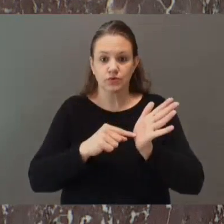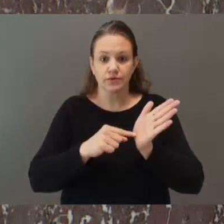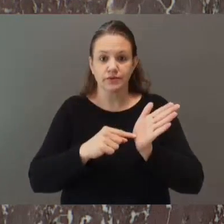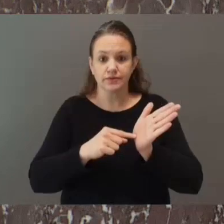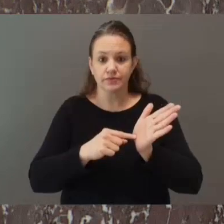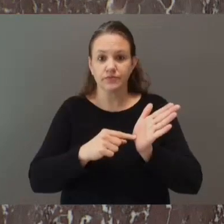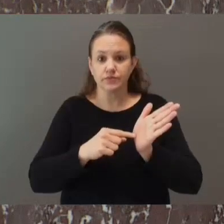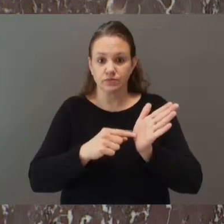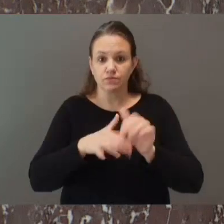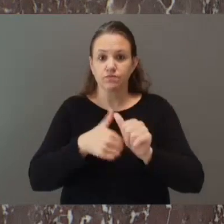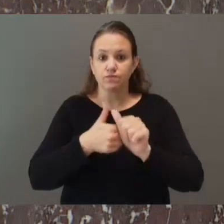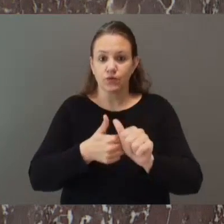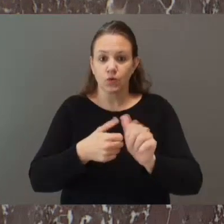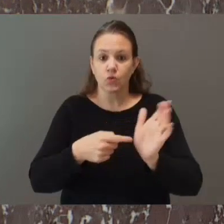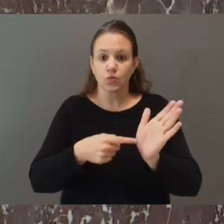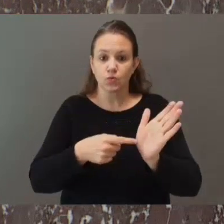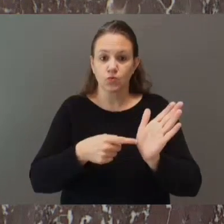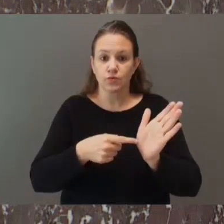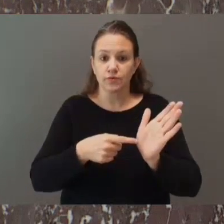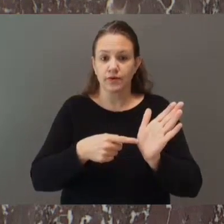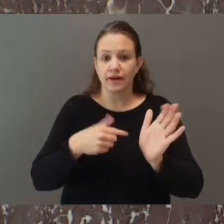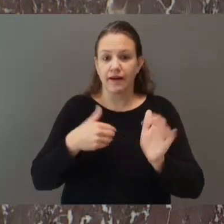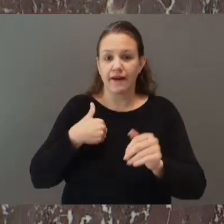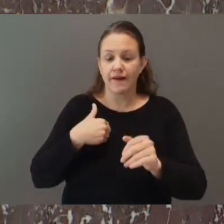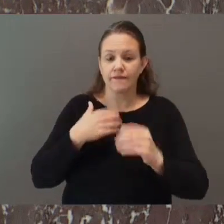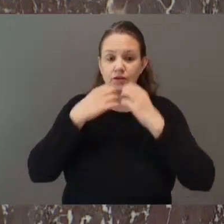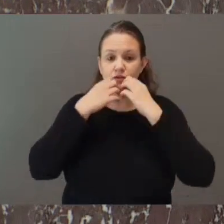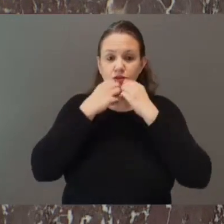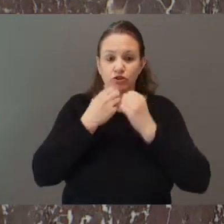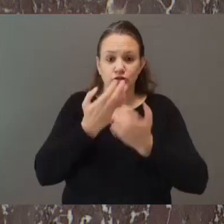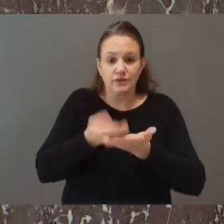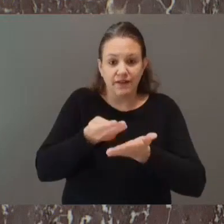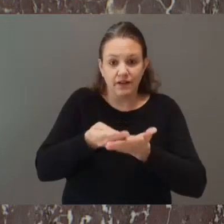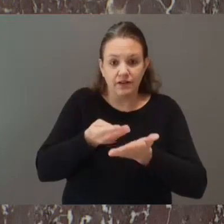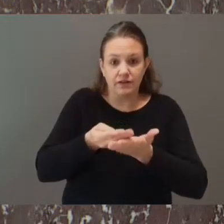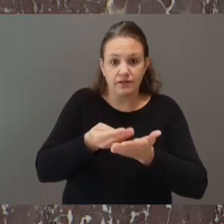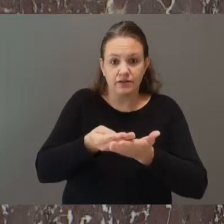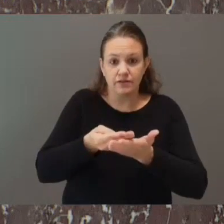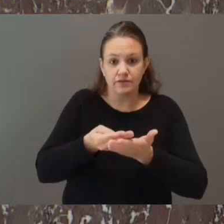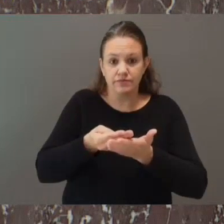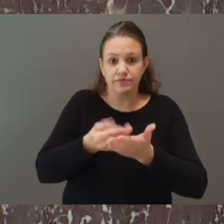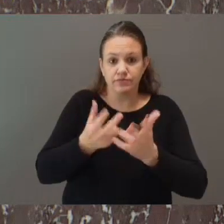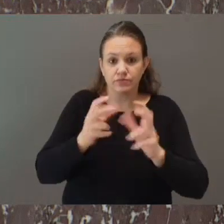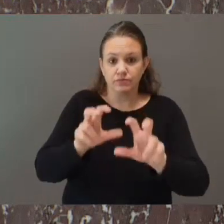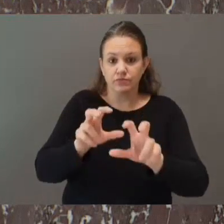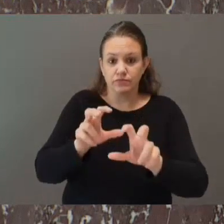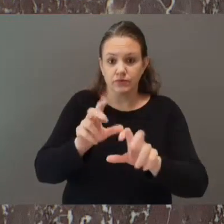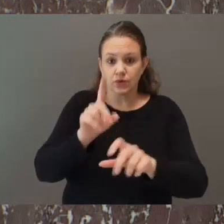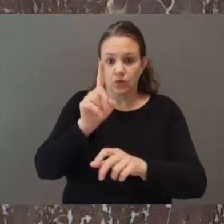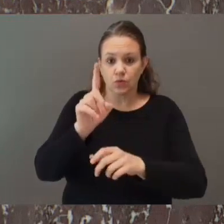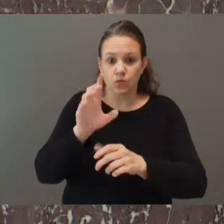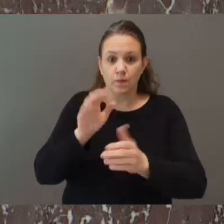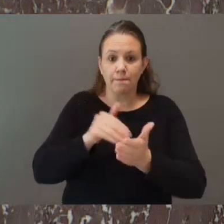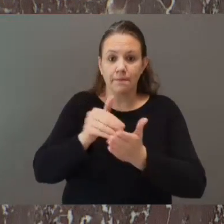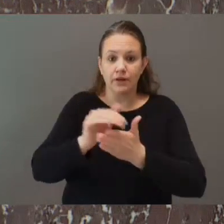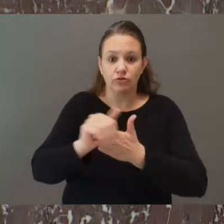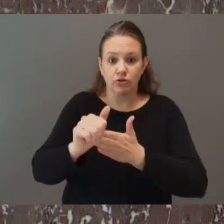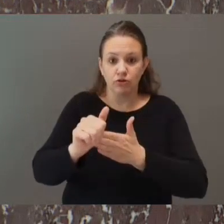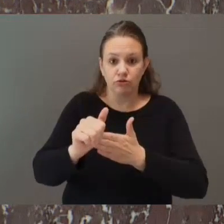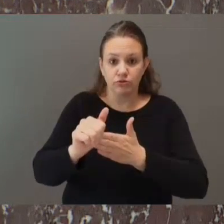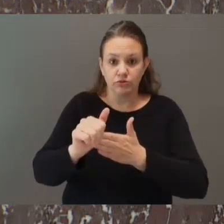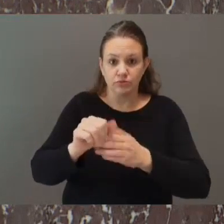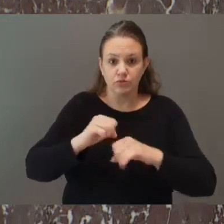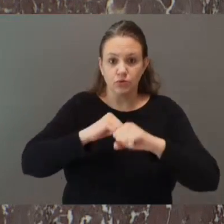in partnerships with the BC Parks Foundation to help protect more rare forests. And on that announcement, Mr.